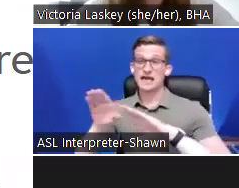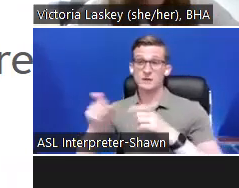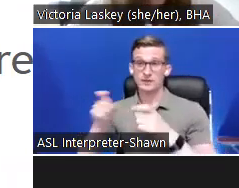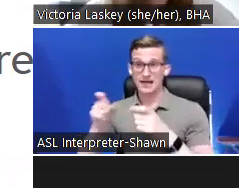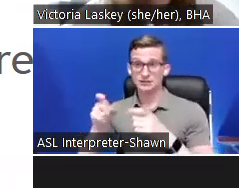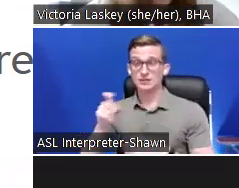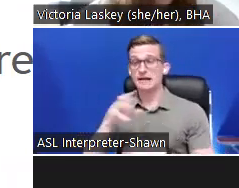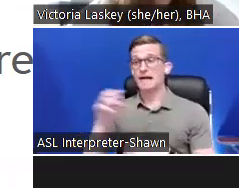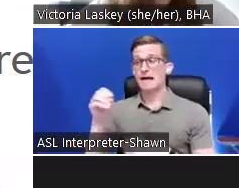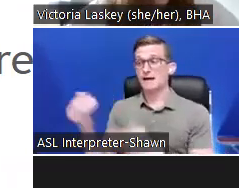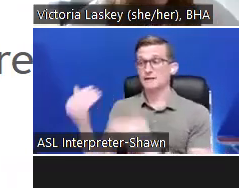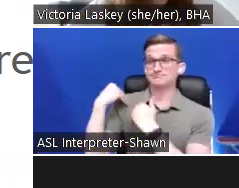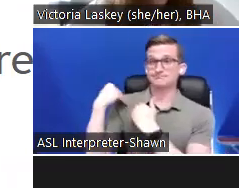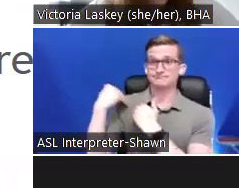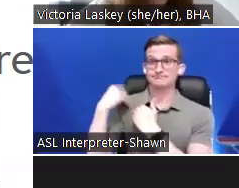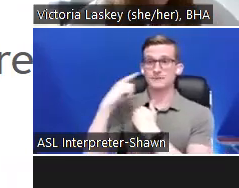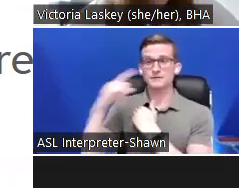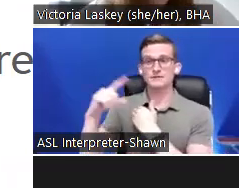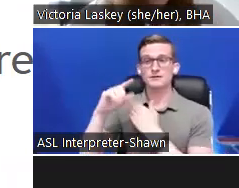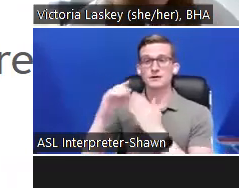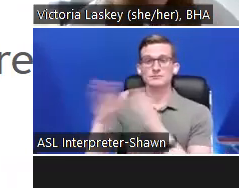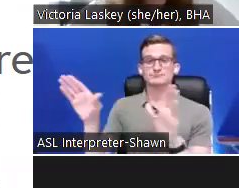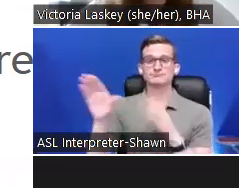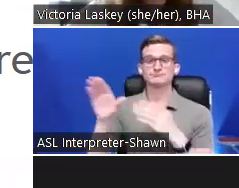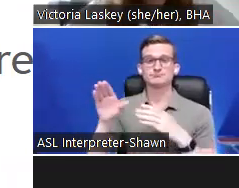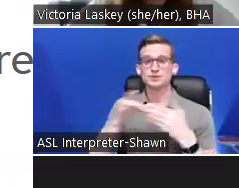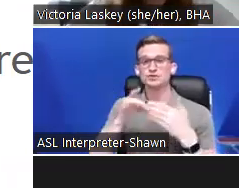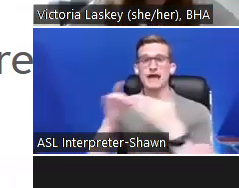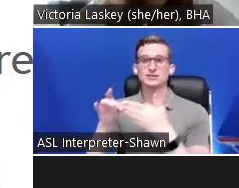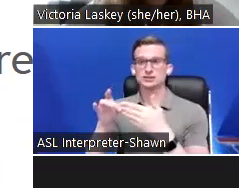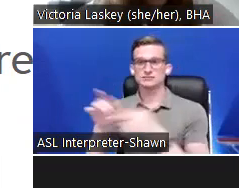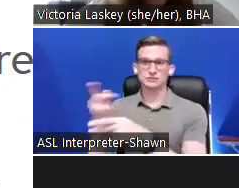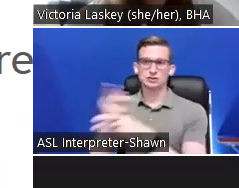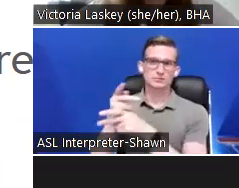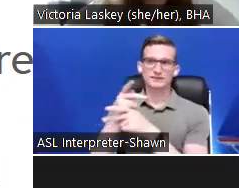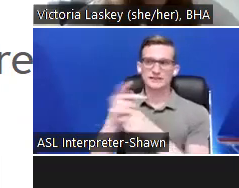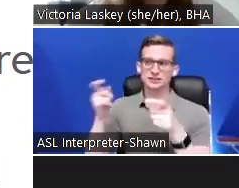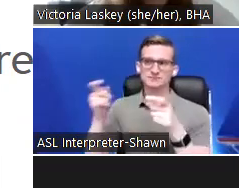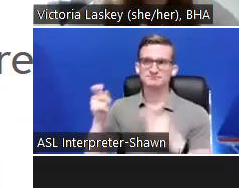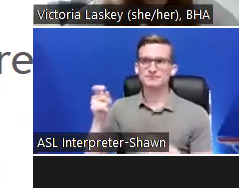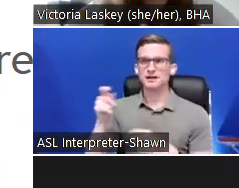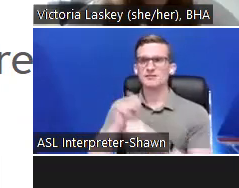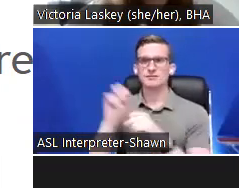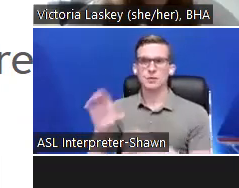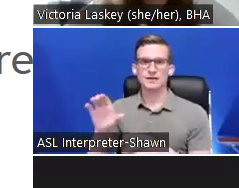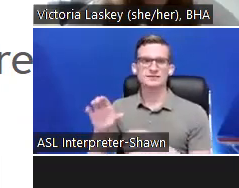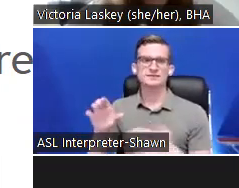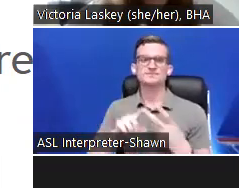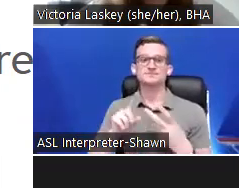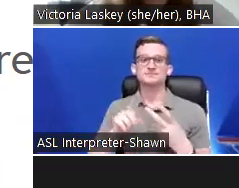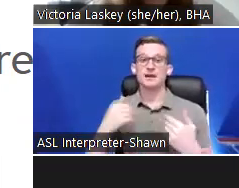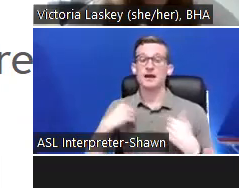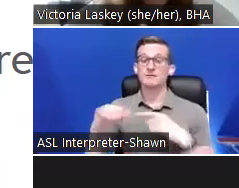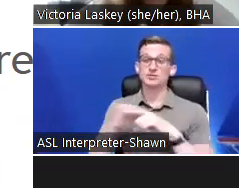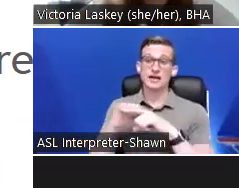and supervision of personnel. And the clinical director shall have training in assessment and identifying and treating individuals